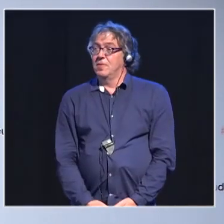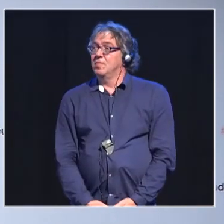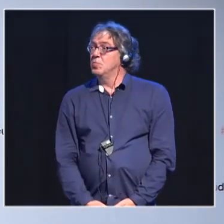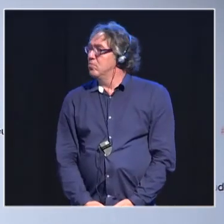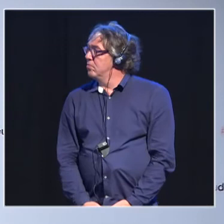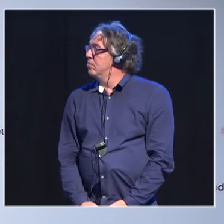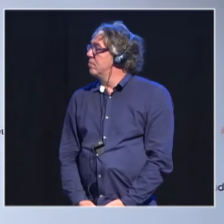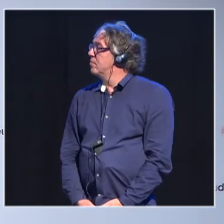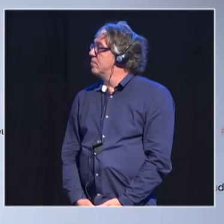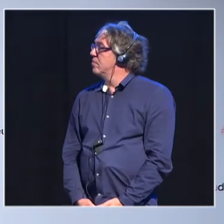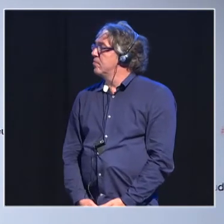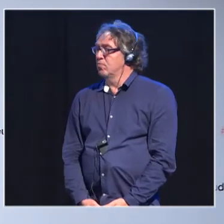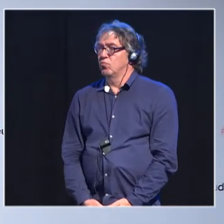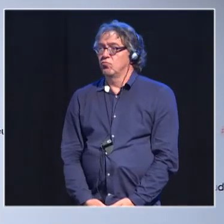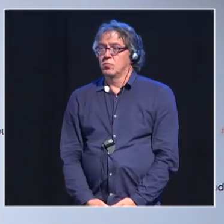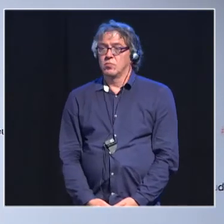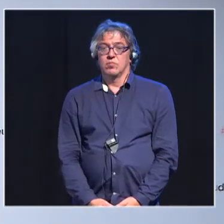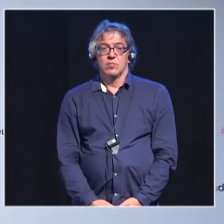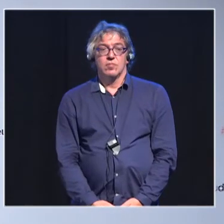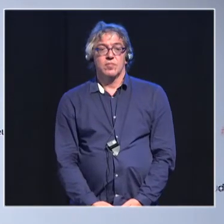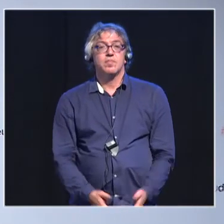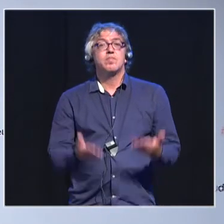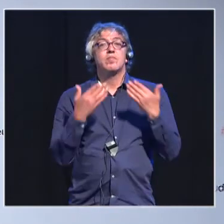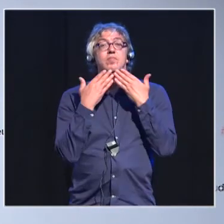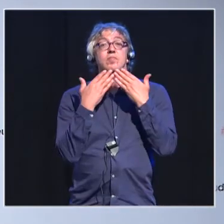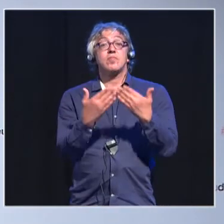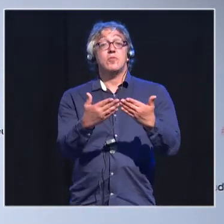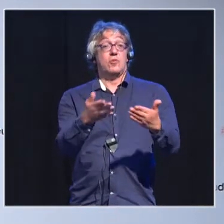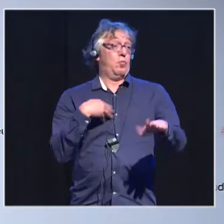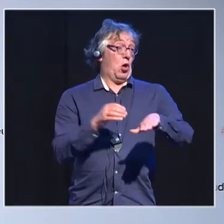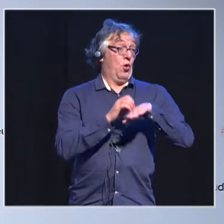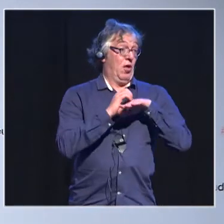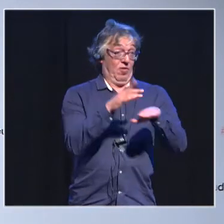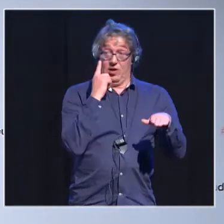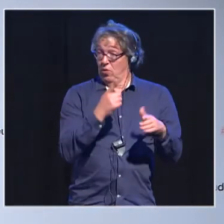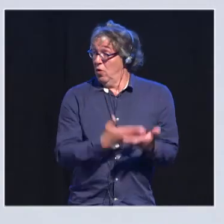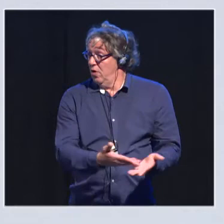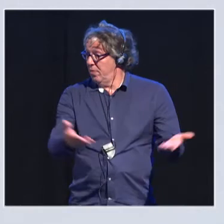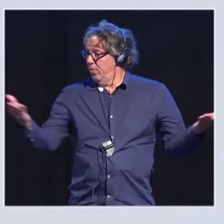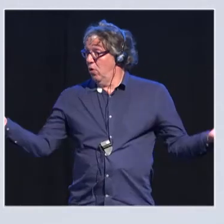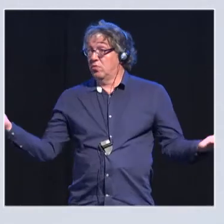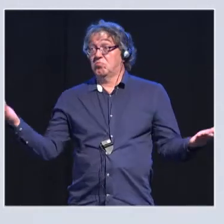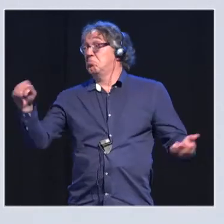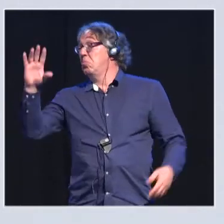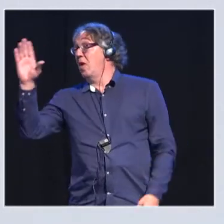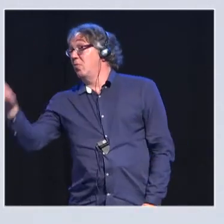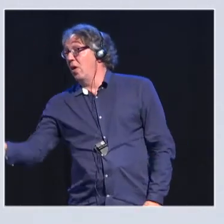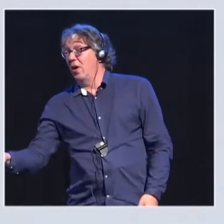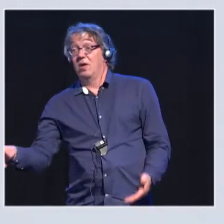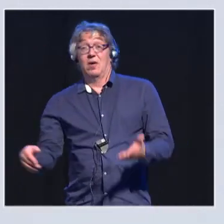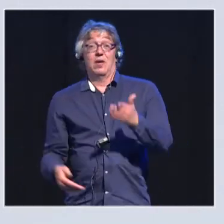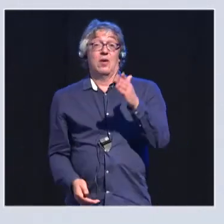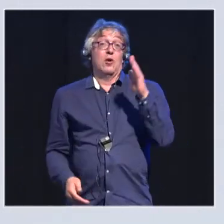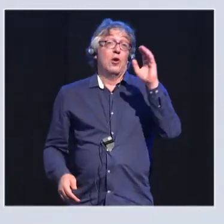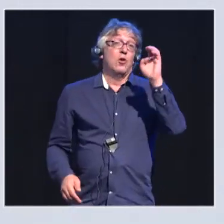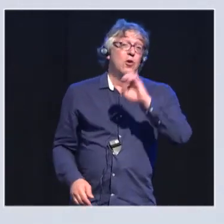Thank you. My advice to our citizens, it doesn't matter. Citizens in African continent or